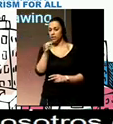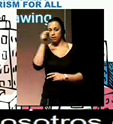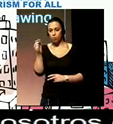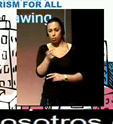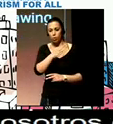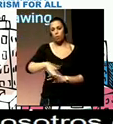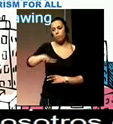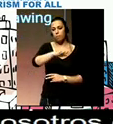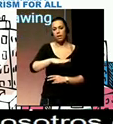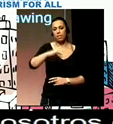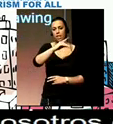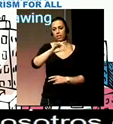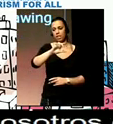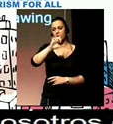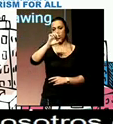drawing of